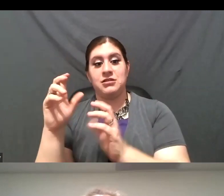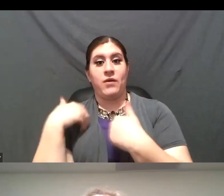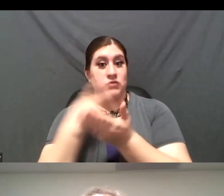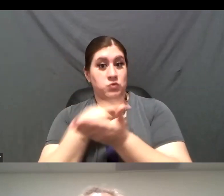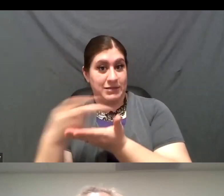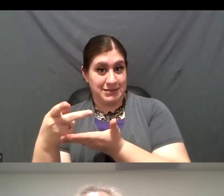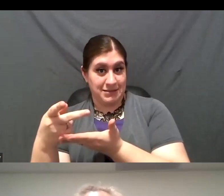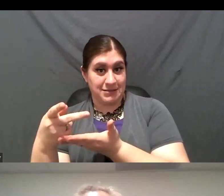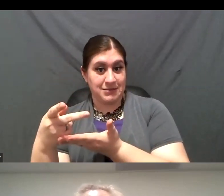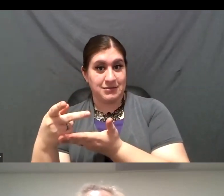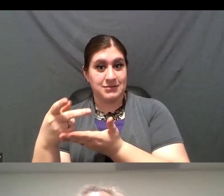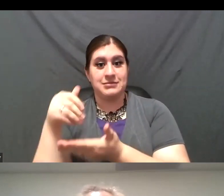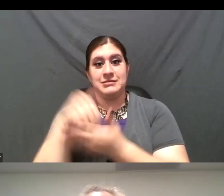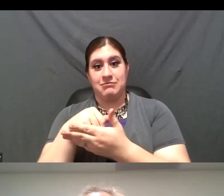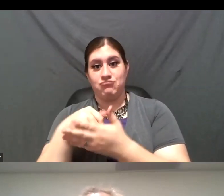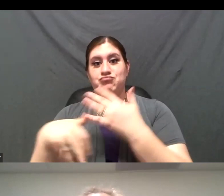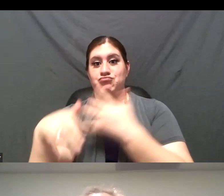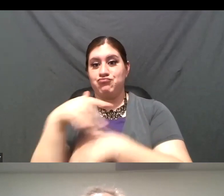weeks in Belize,